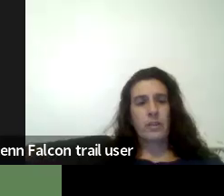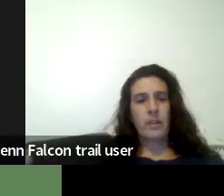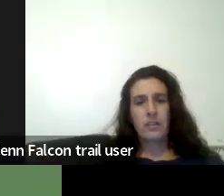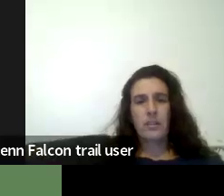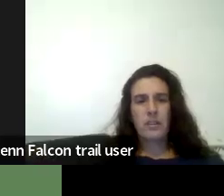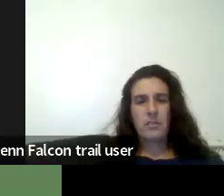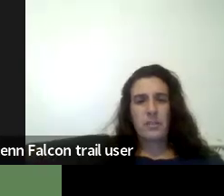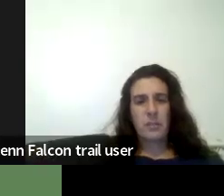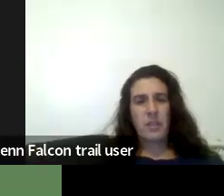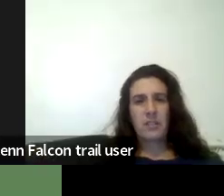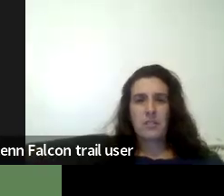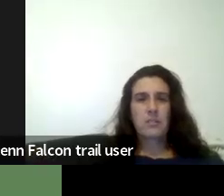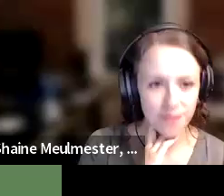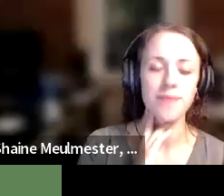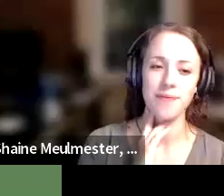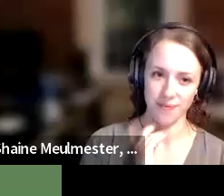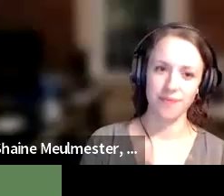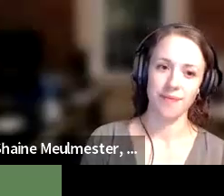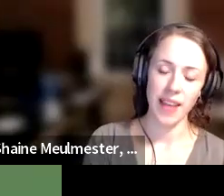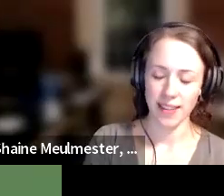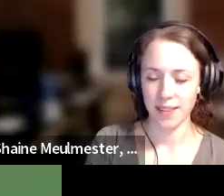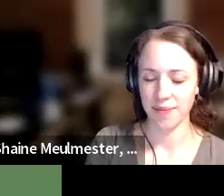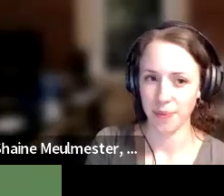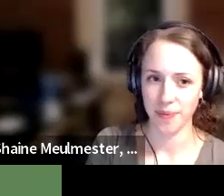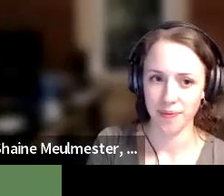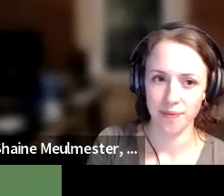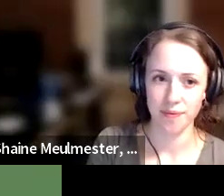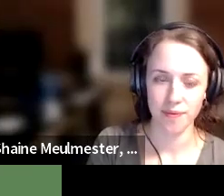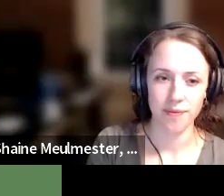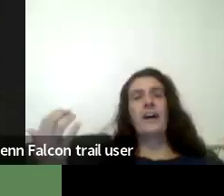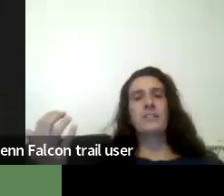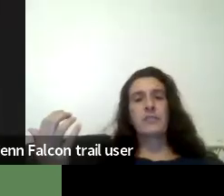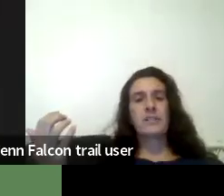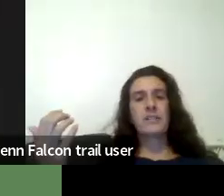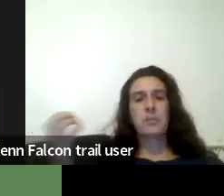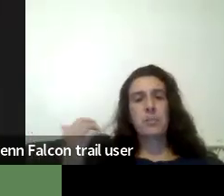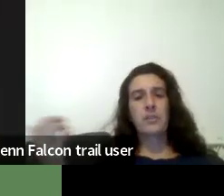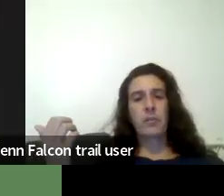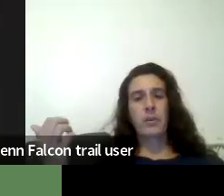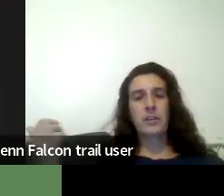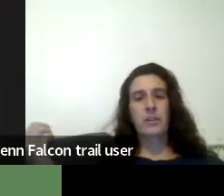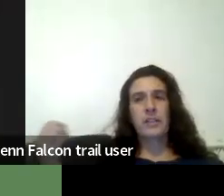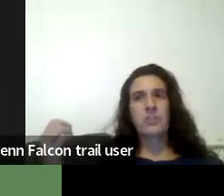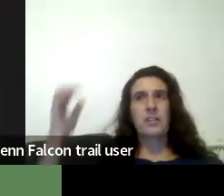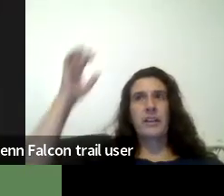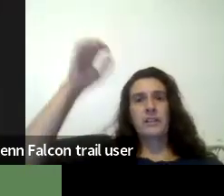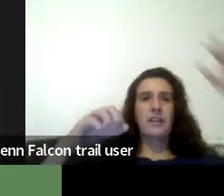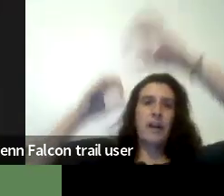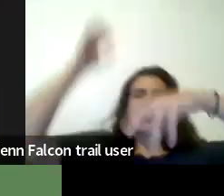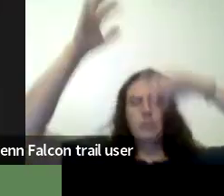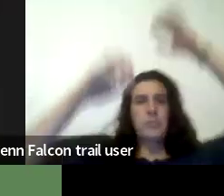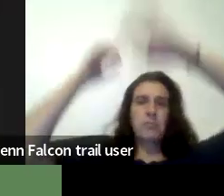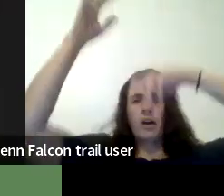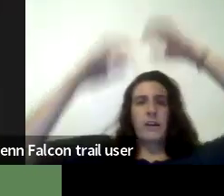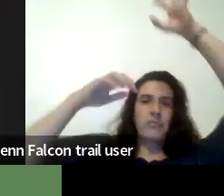of short, like, you know what I mean? Mm-hmm. And also I had the idea in my head of like there's people that want to go in nature and like